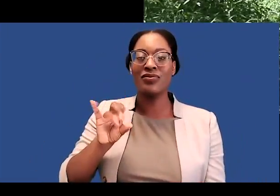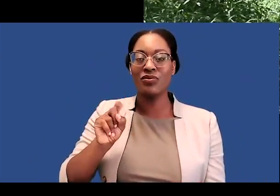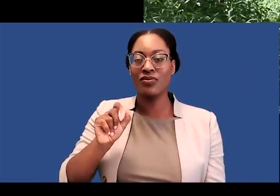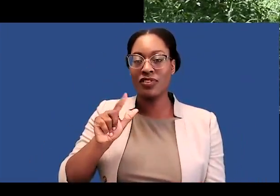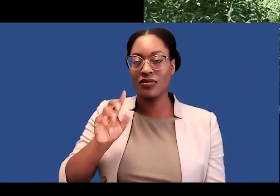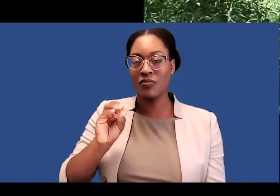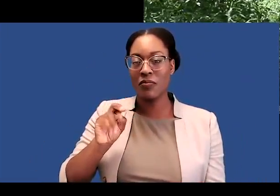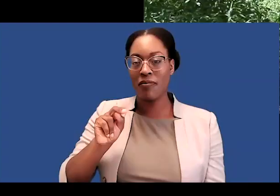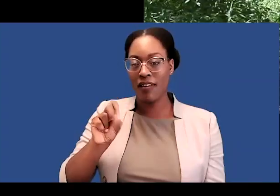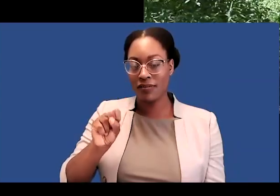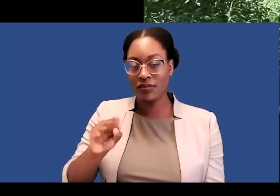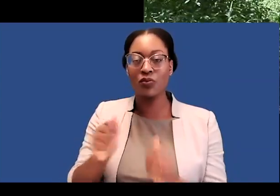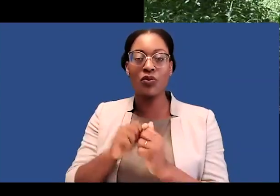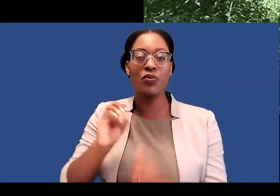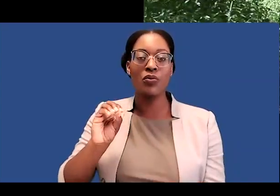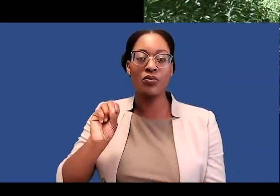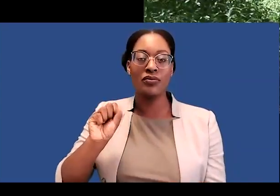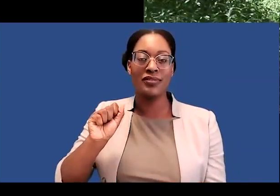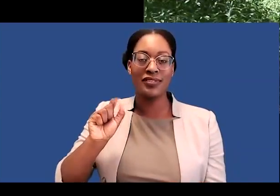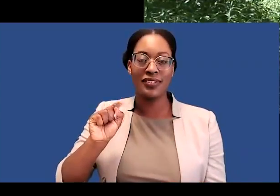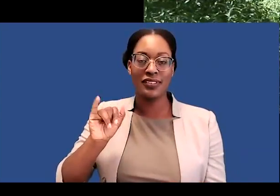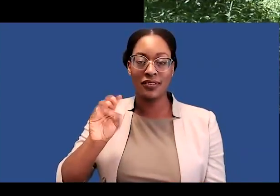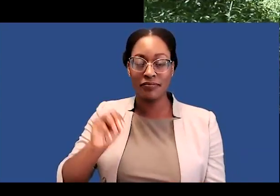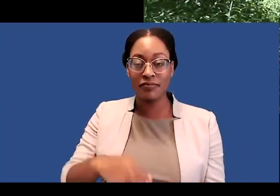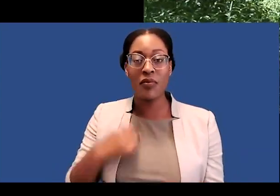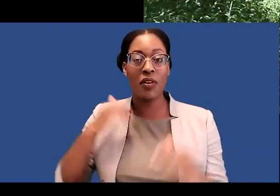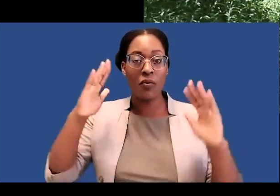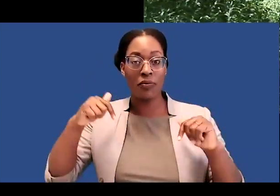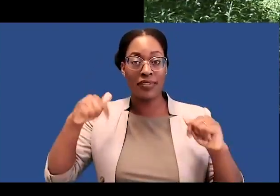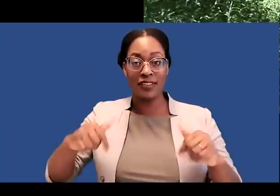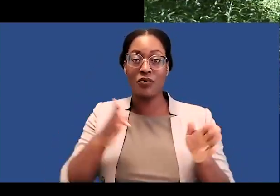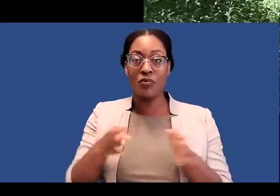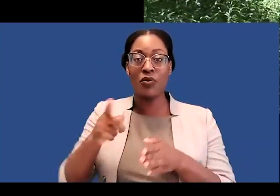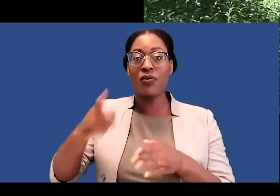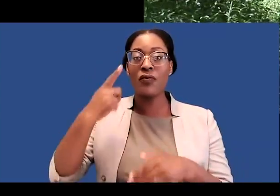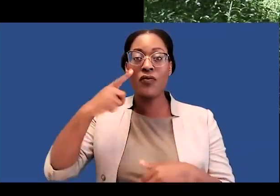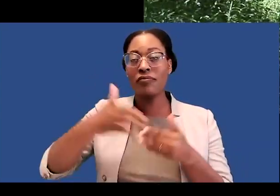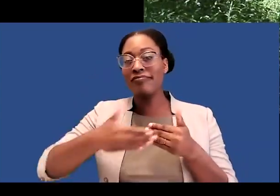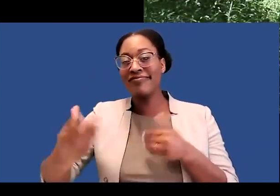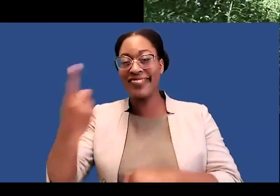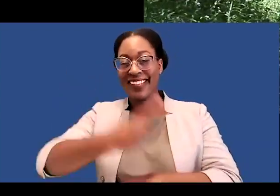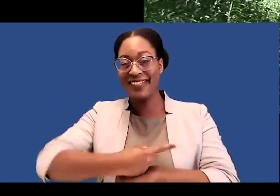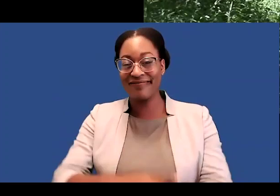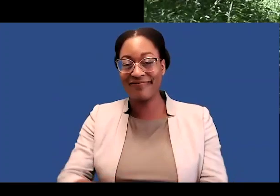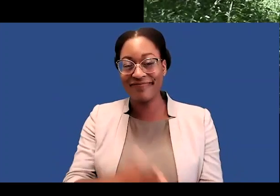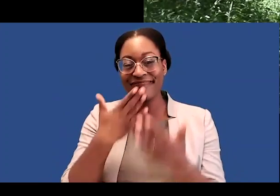that this has prepared you for whatever happens next in your day. Thank y'all.